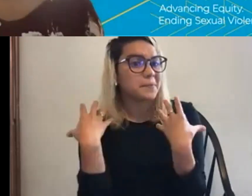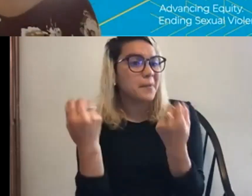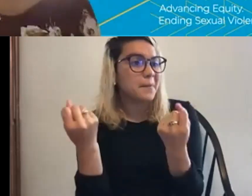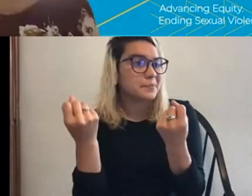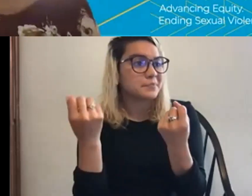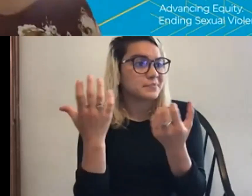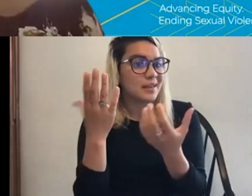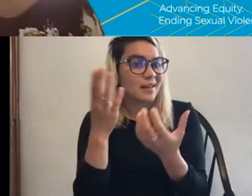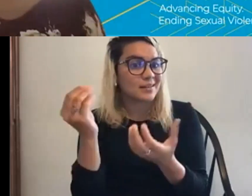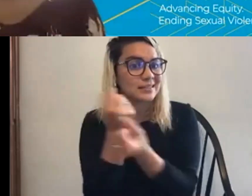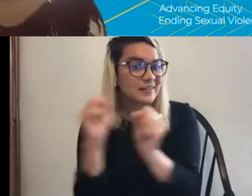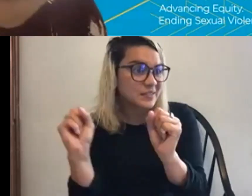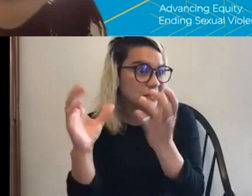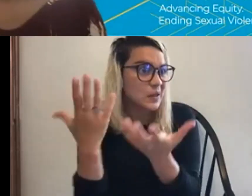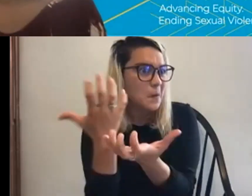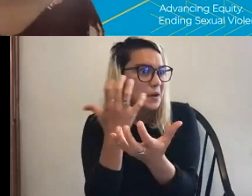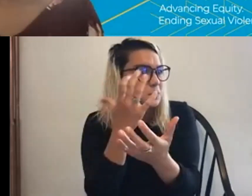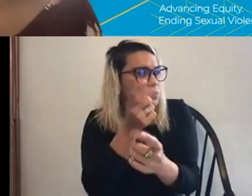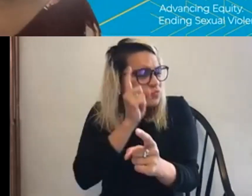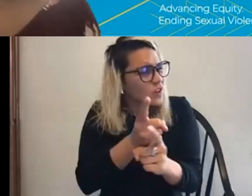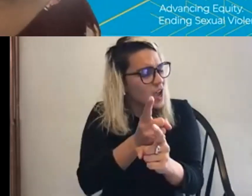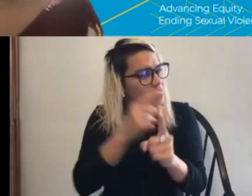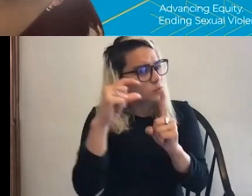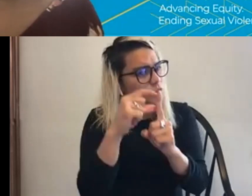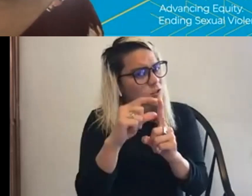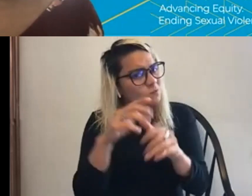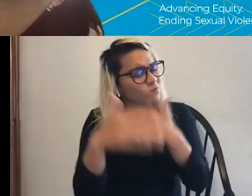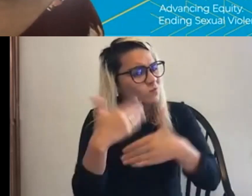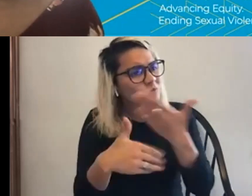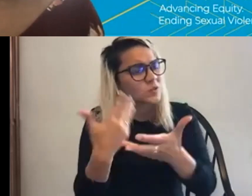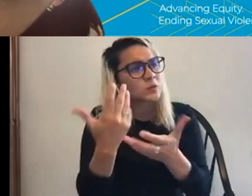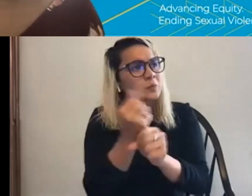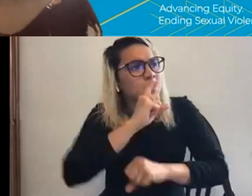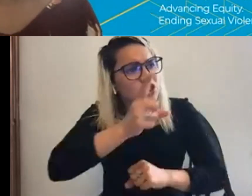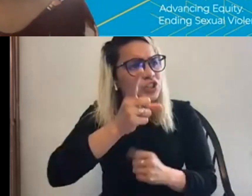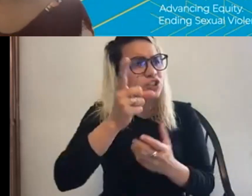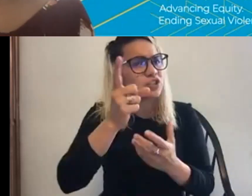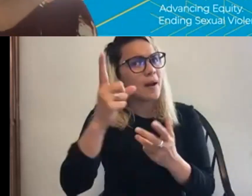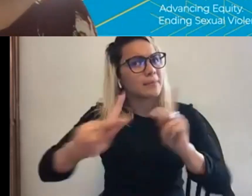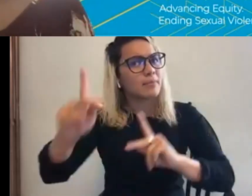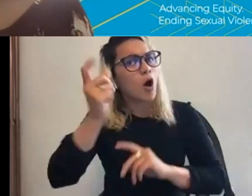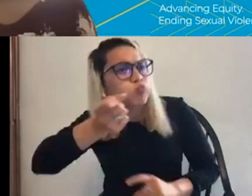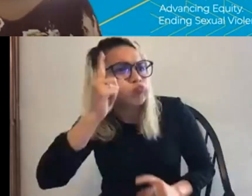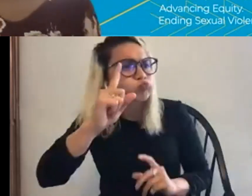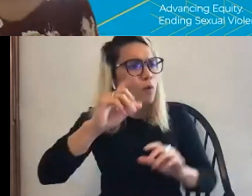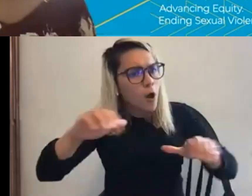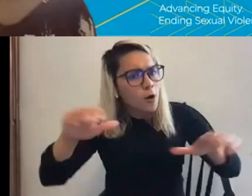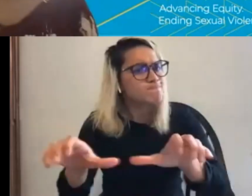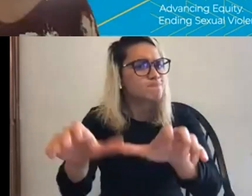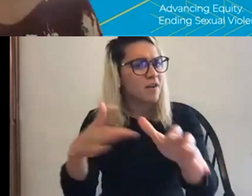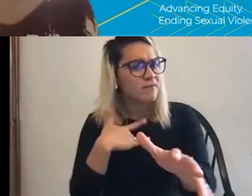people, you know, take action. So thanks for making time for me and letting me share my story with you. Of